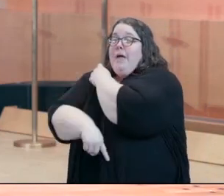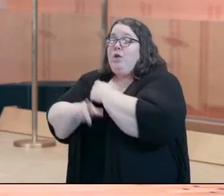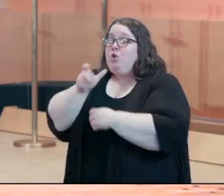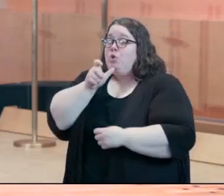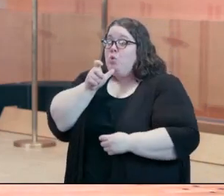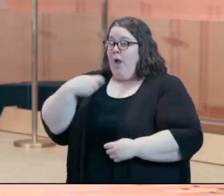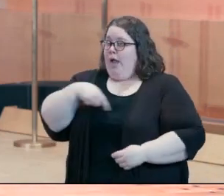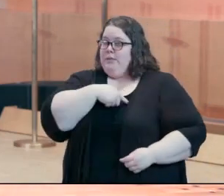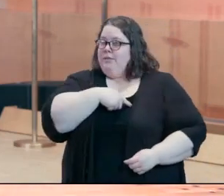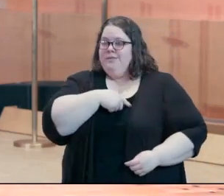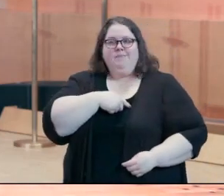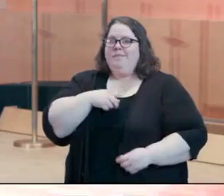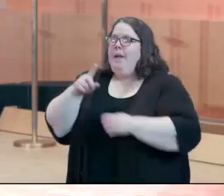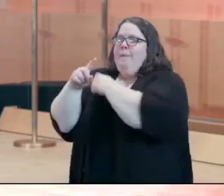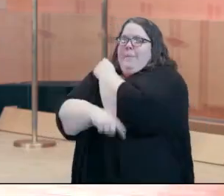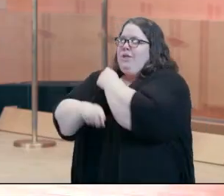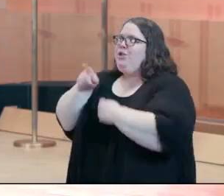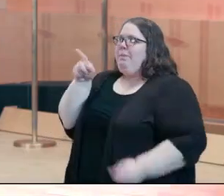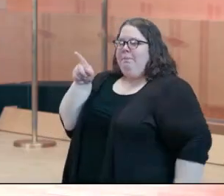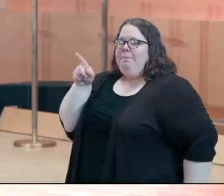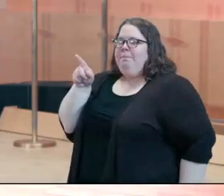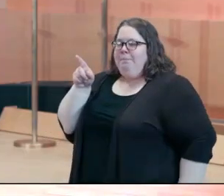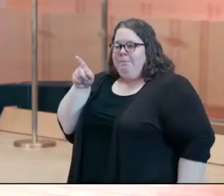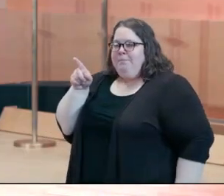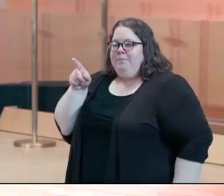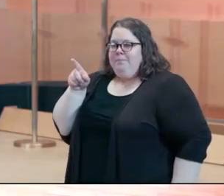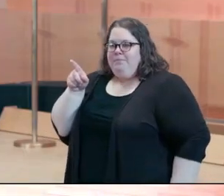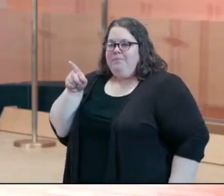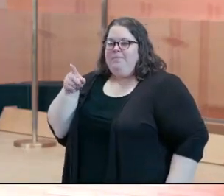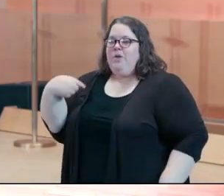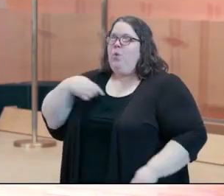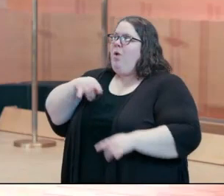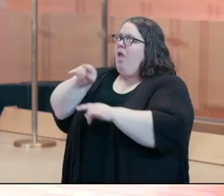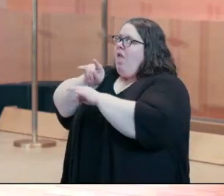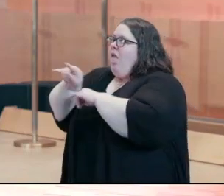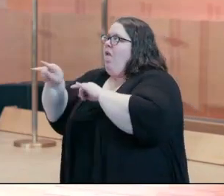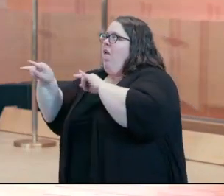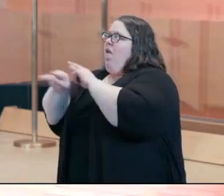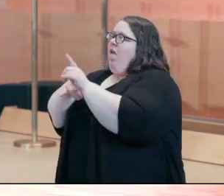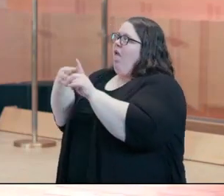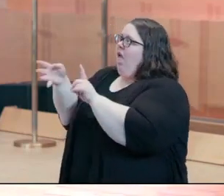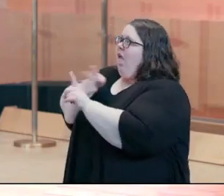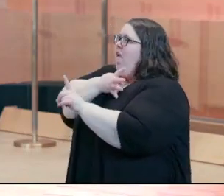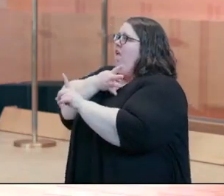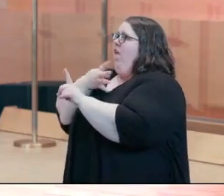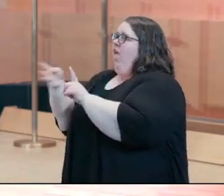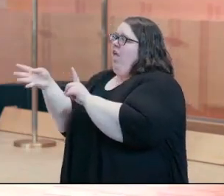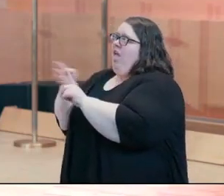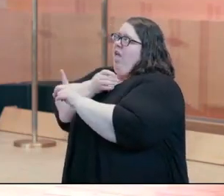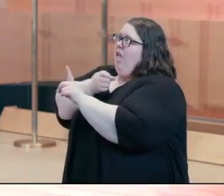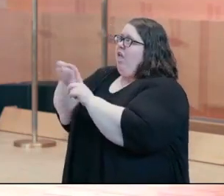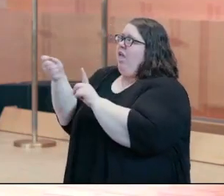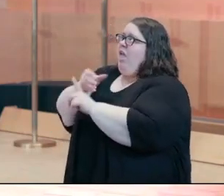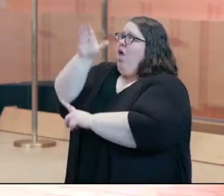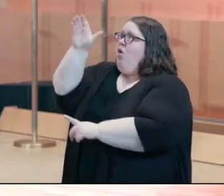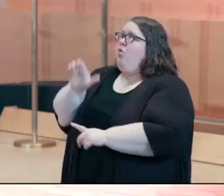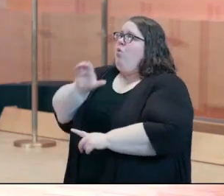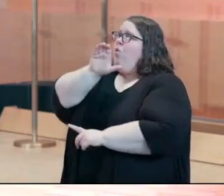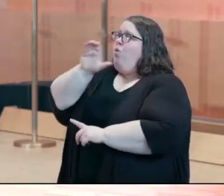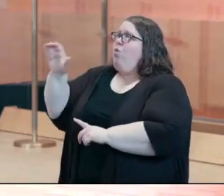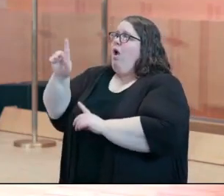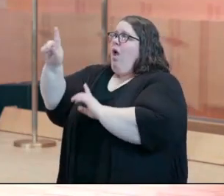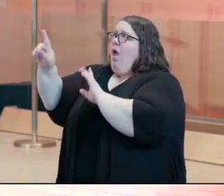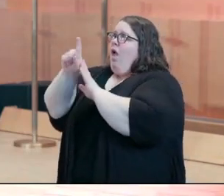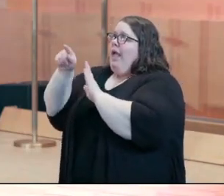we deserved as he was torn apart, as he was mocked, beaten, and ultimately crucified on a cross. He was paying